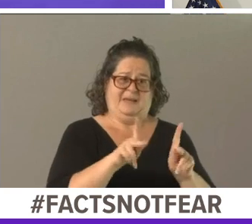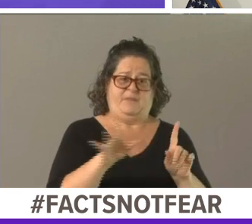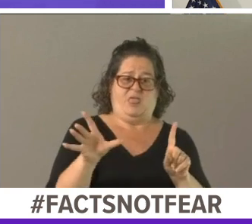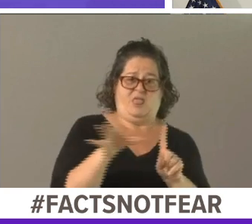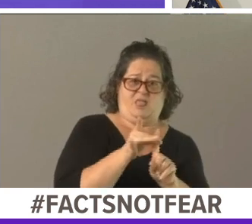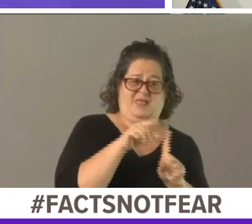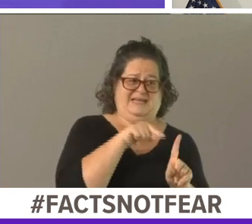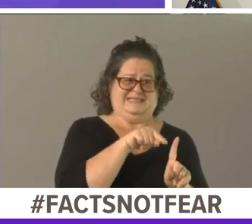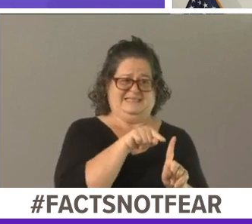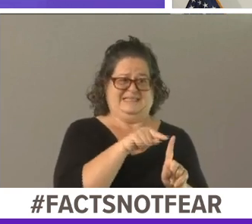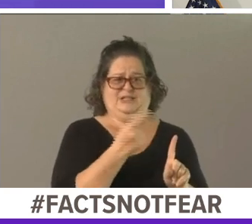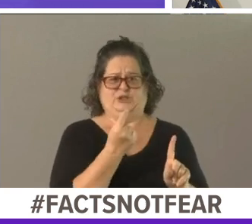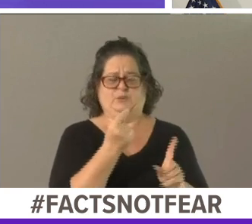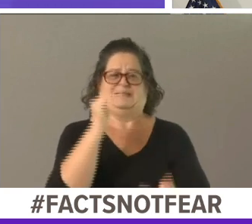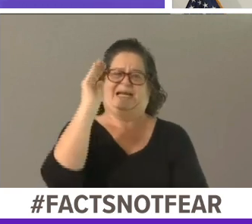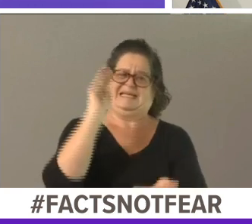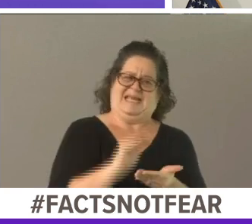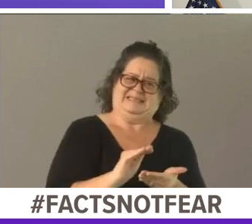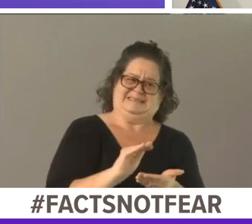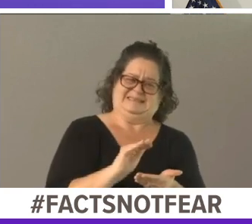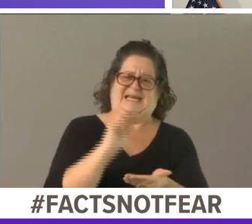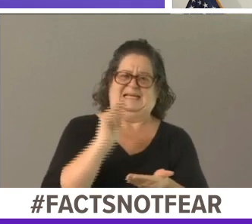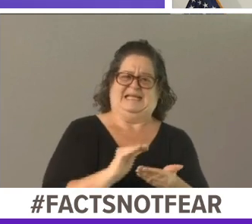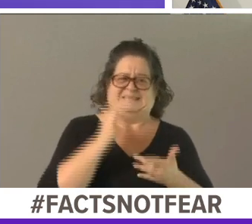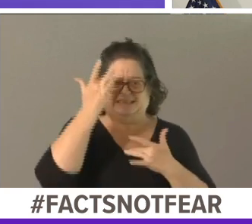sickness, and any death.